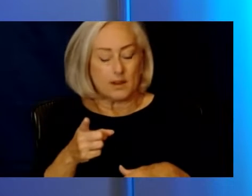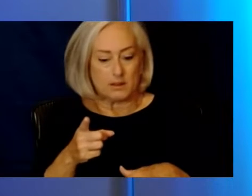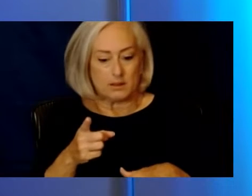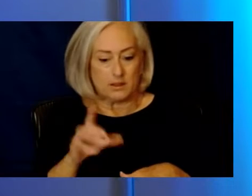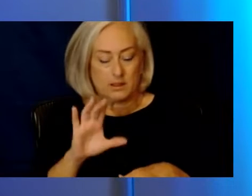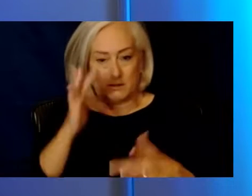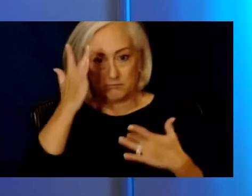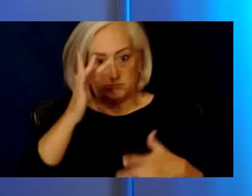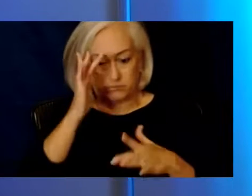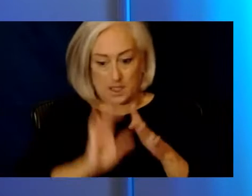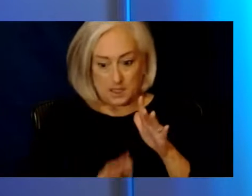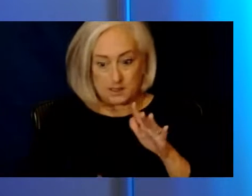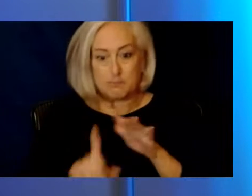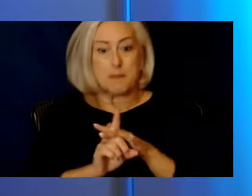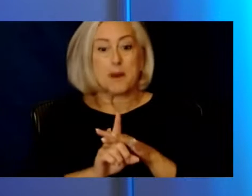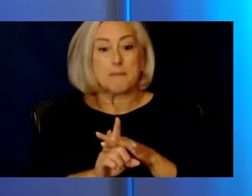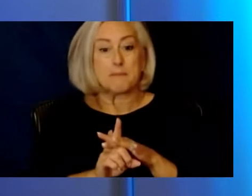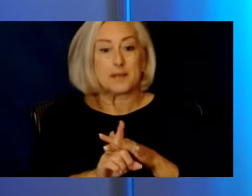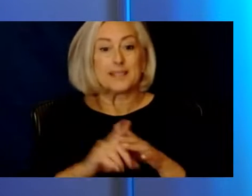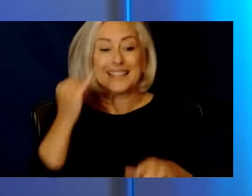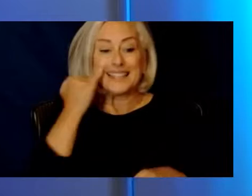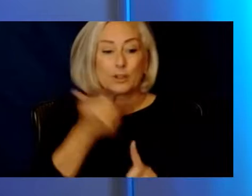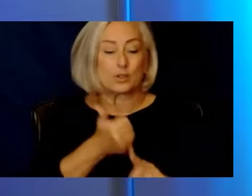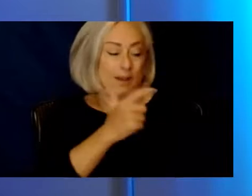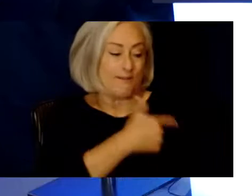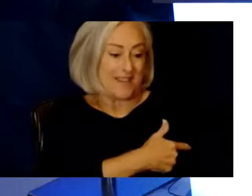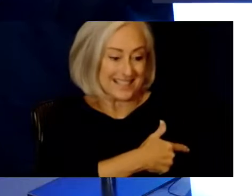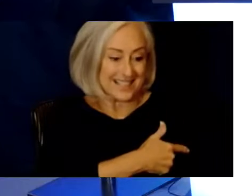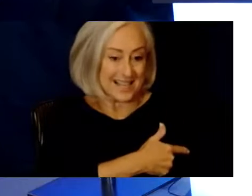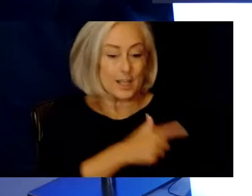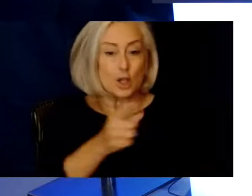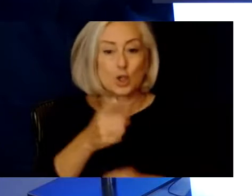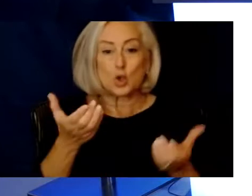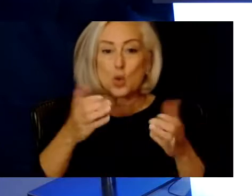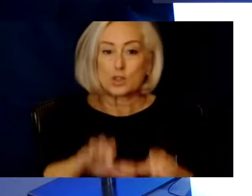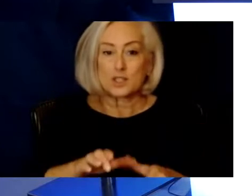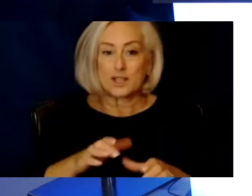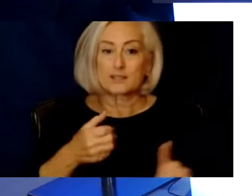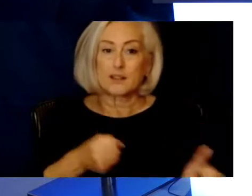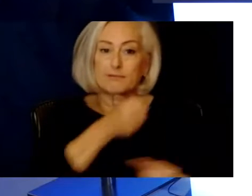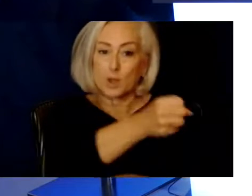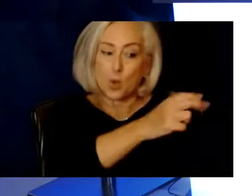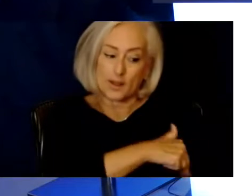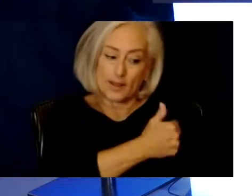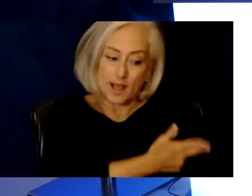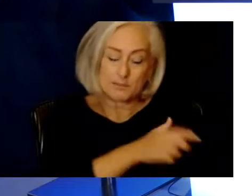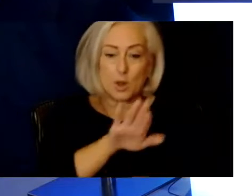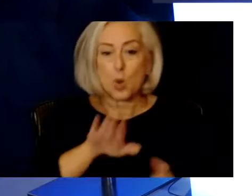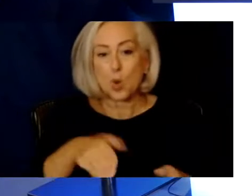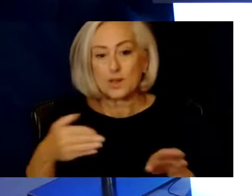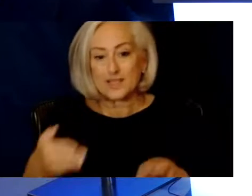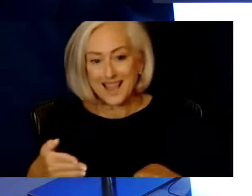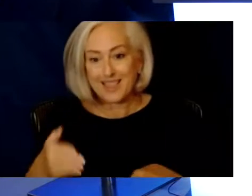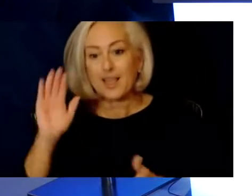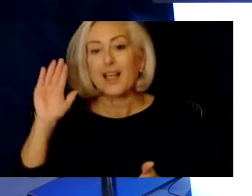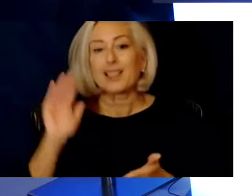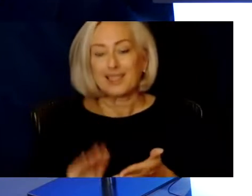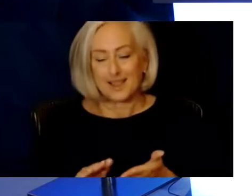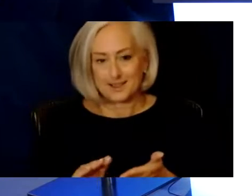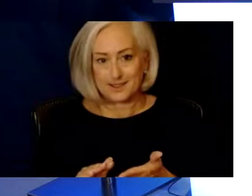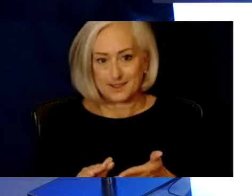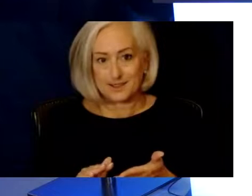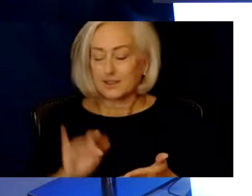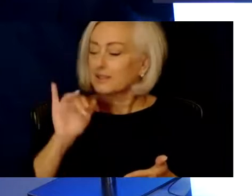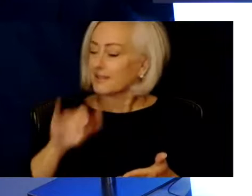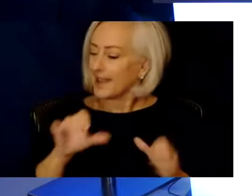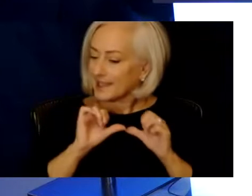much lower in people who've been vaccinated. Yeah, that continues to be true. It continues to be our data if you're vaccinated and boosted. If you have, unless you've had a